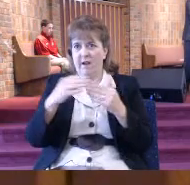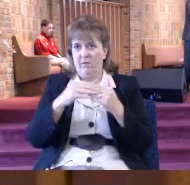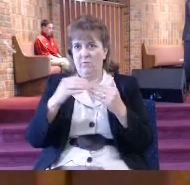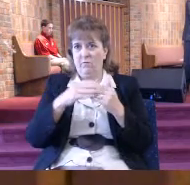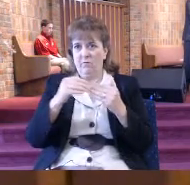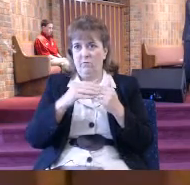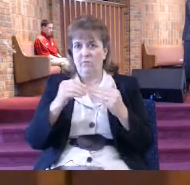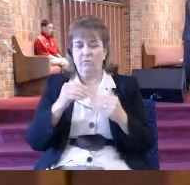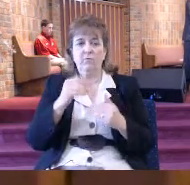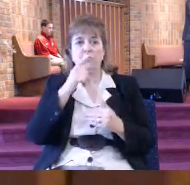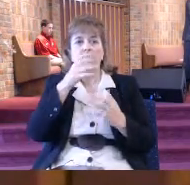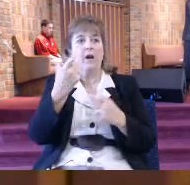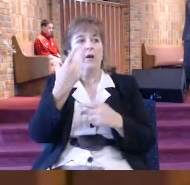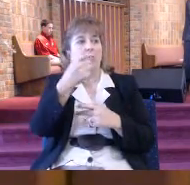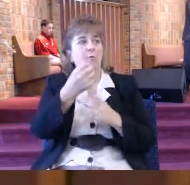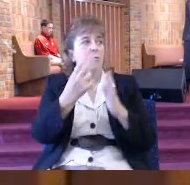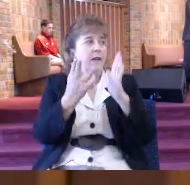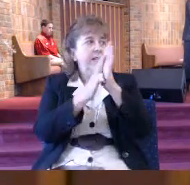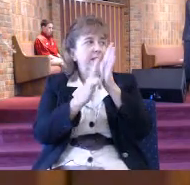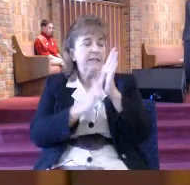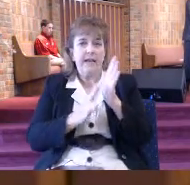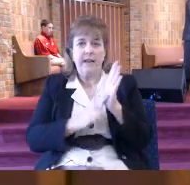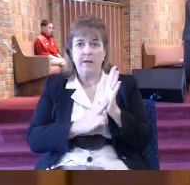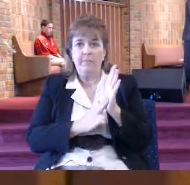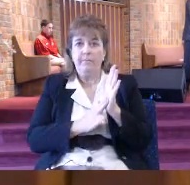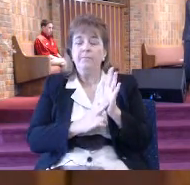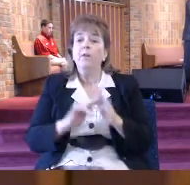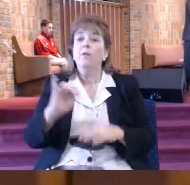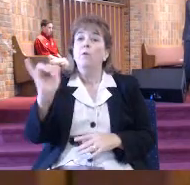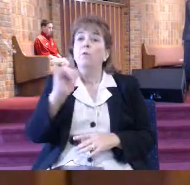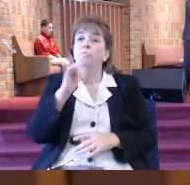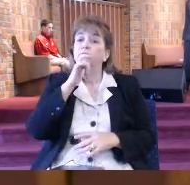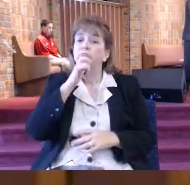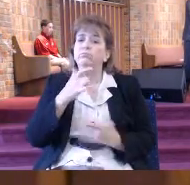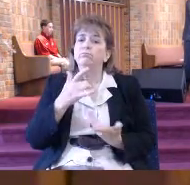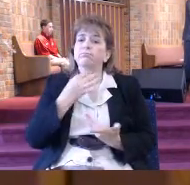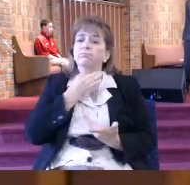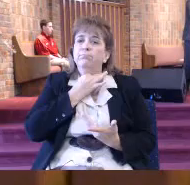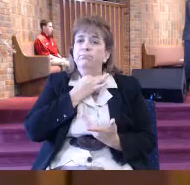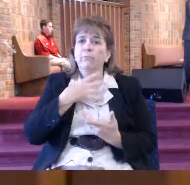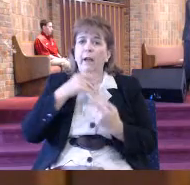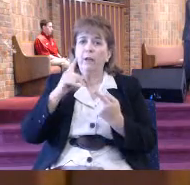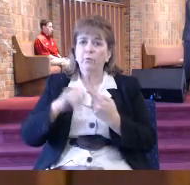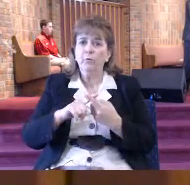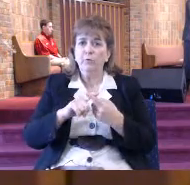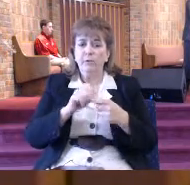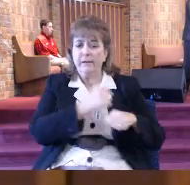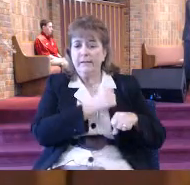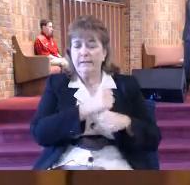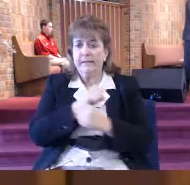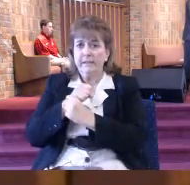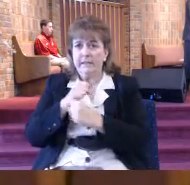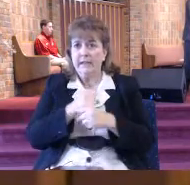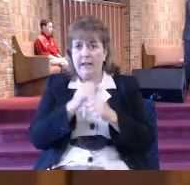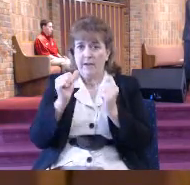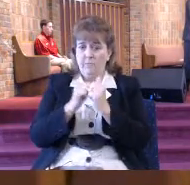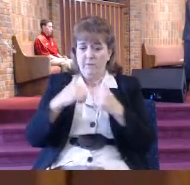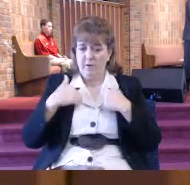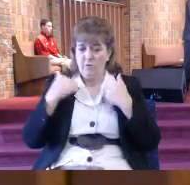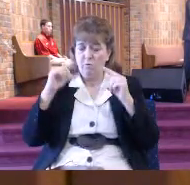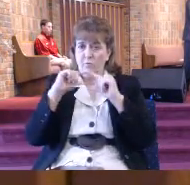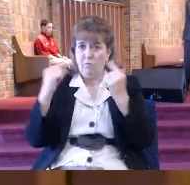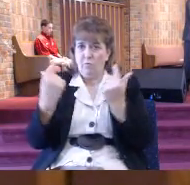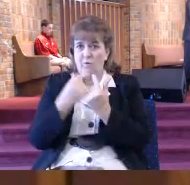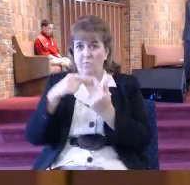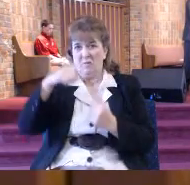activity. And also, if you're interested in kayaking down the Flint with the youth group sometime this summer, please sign the list on the bulletin board. They're just